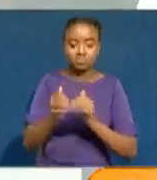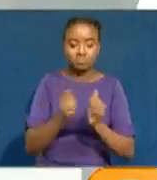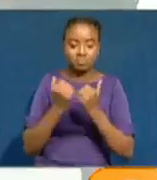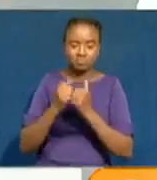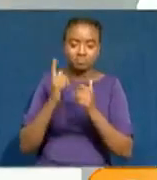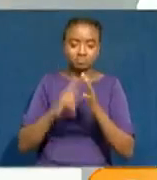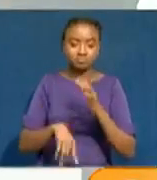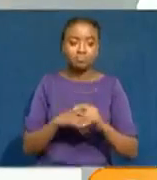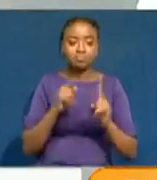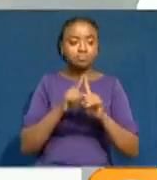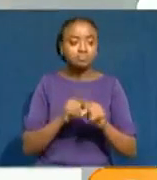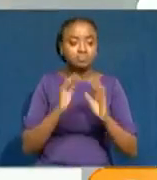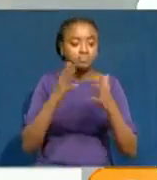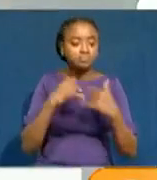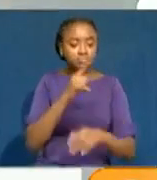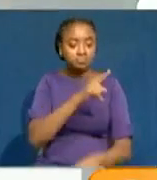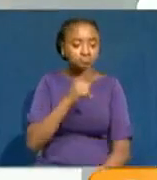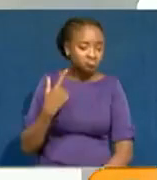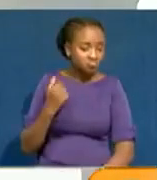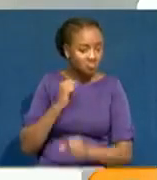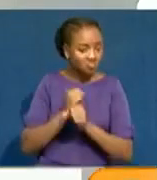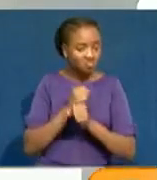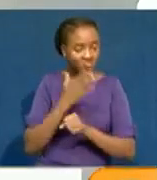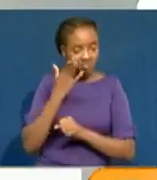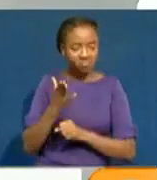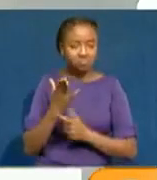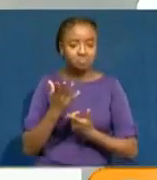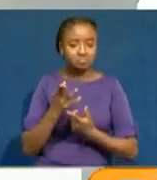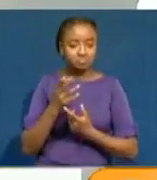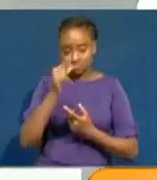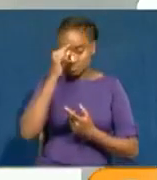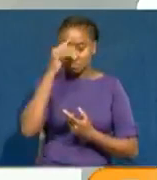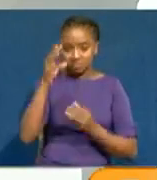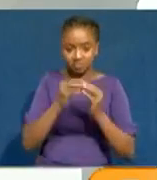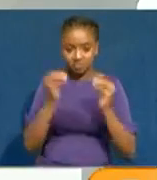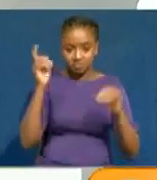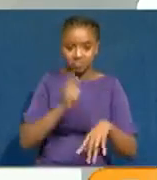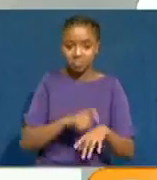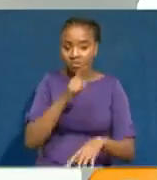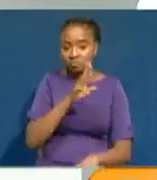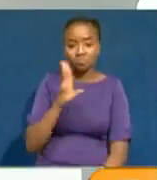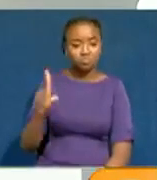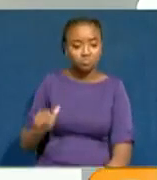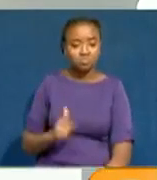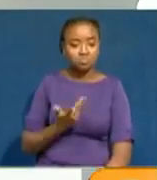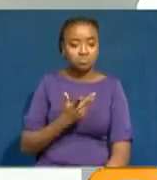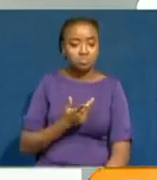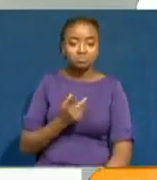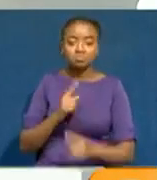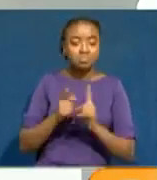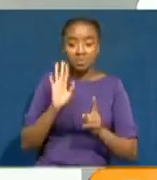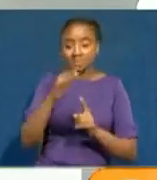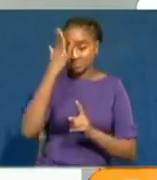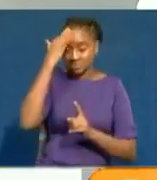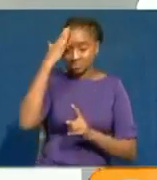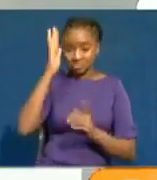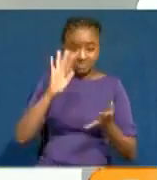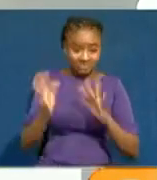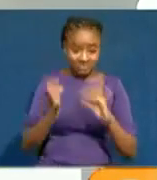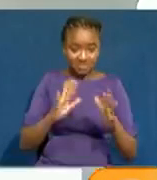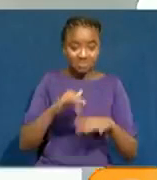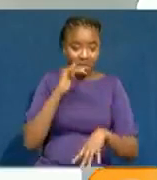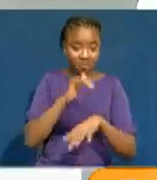a response real quick, but you've been part of that government that you call trickle down. Have you not? Jeff, you know, sometimes it's good for